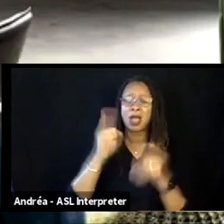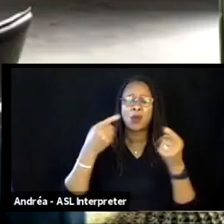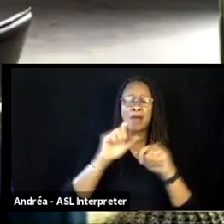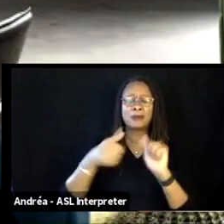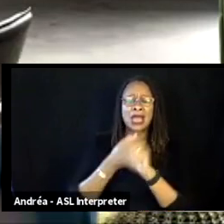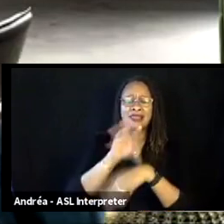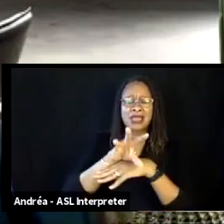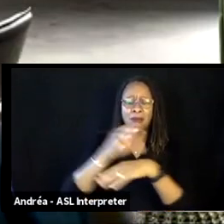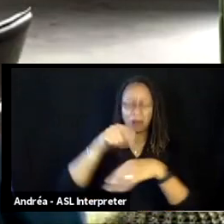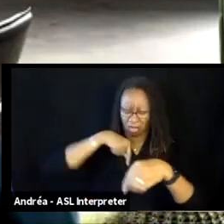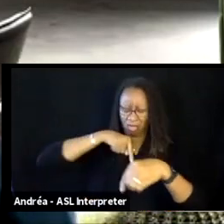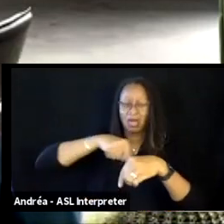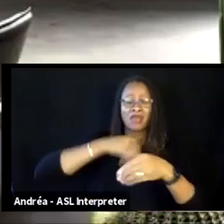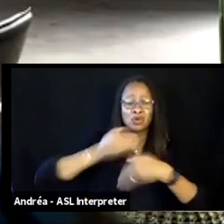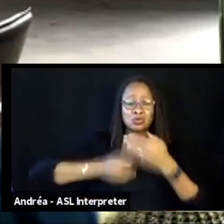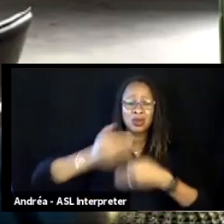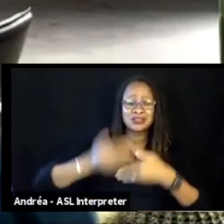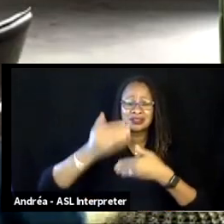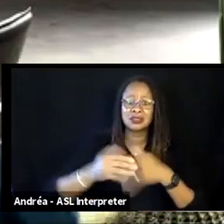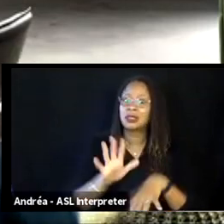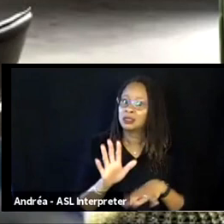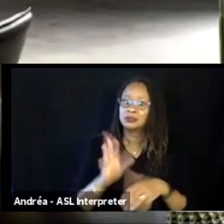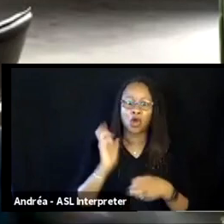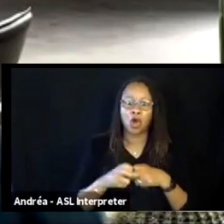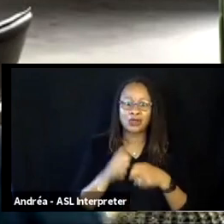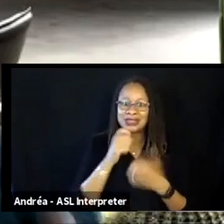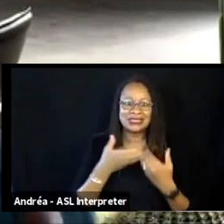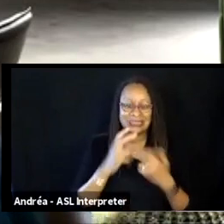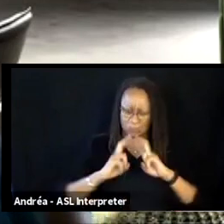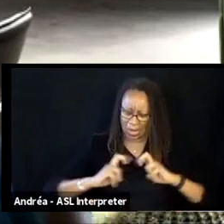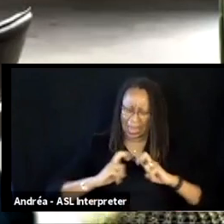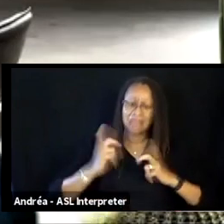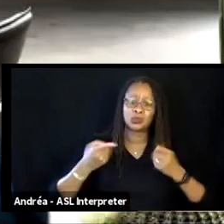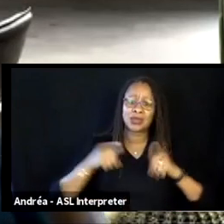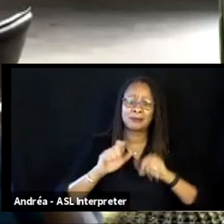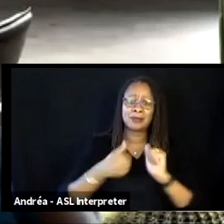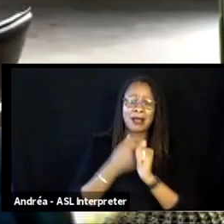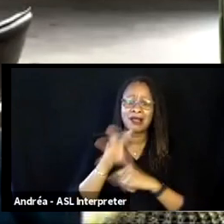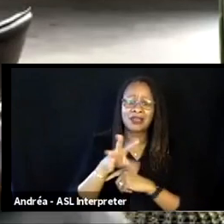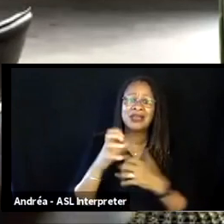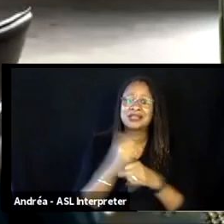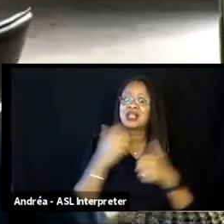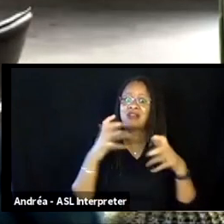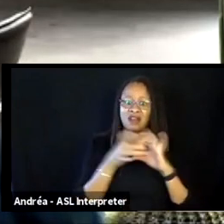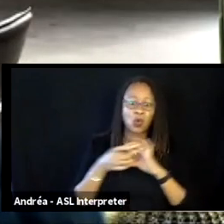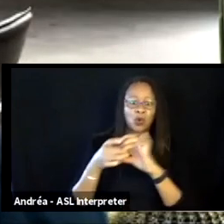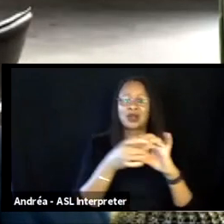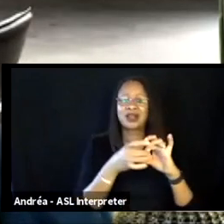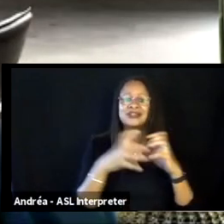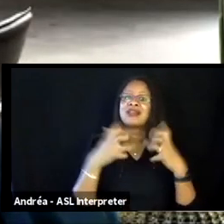steps, they're not easy. It's hard. It takes time. It takes a lot of coordination. It takes a lot of